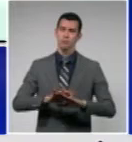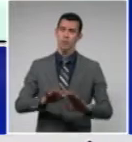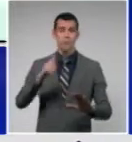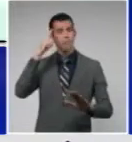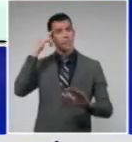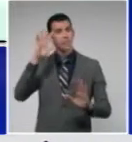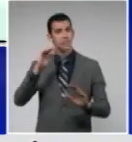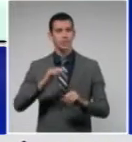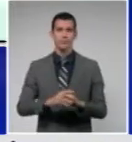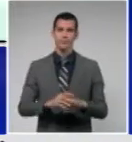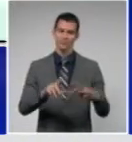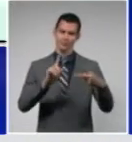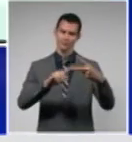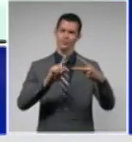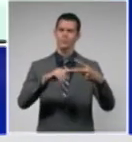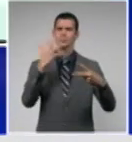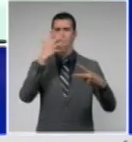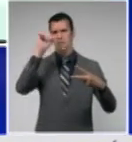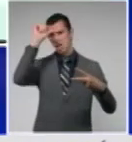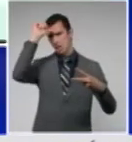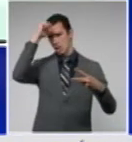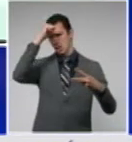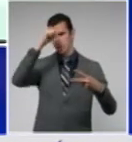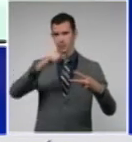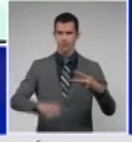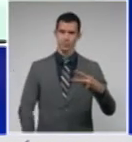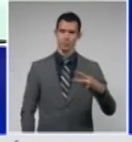4,345,610 confirmed cases and